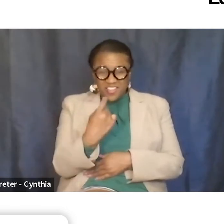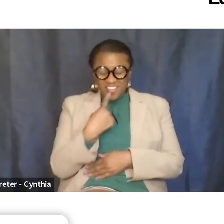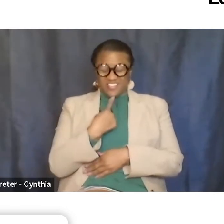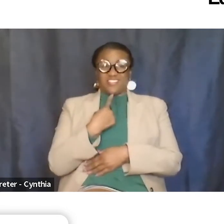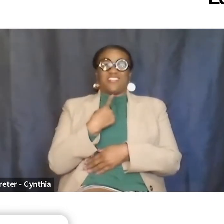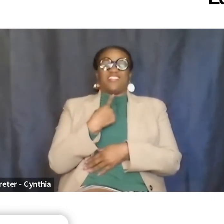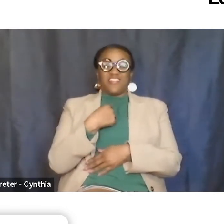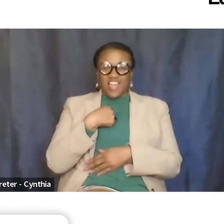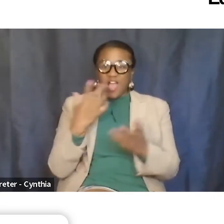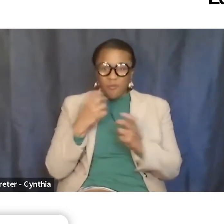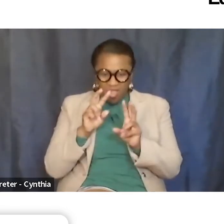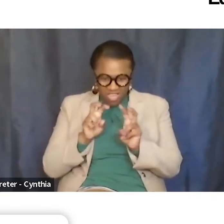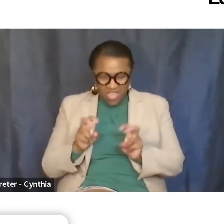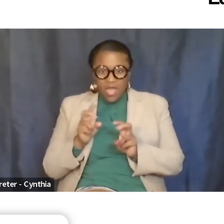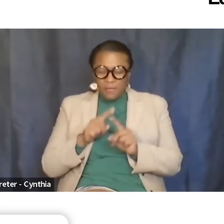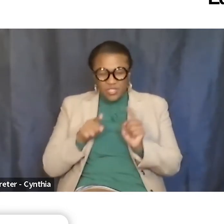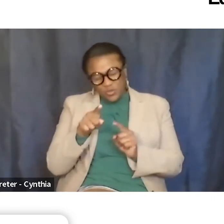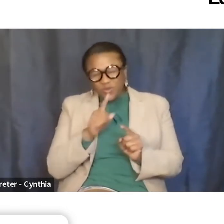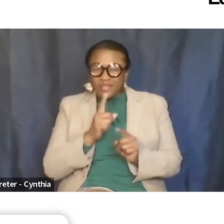it or have you tick into it. But